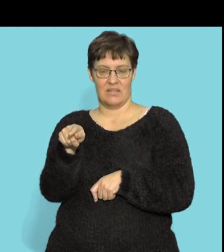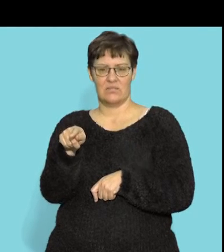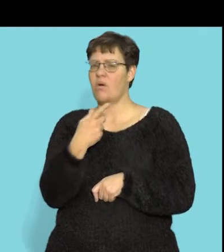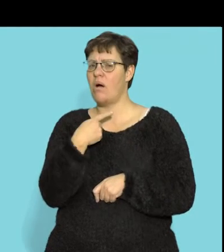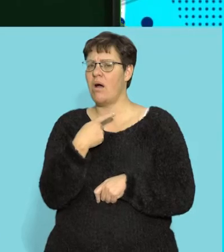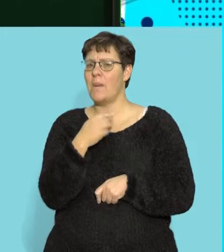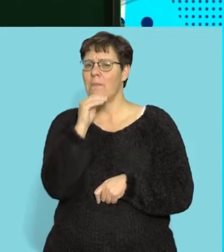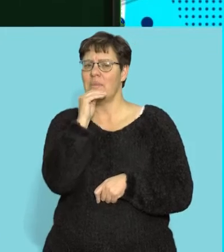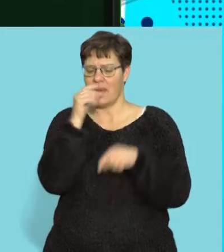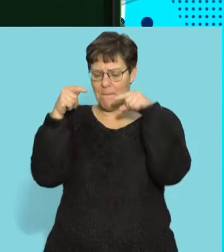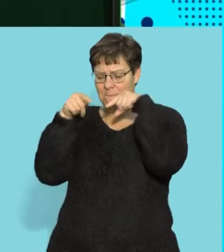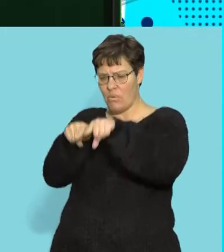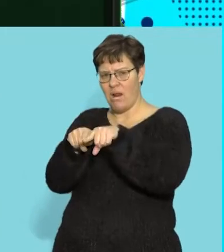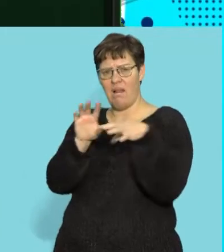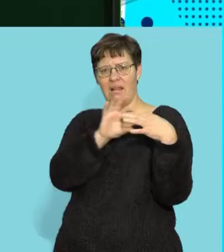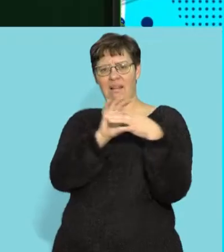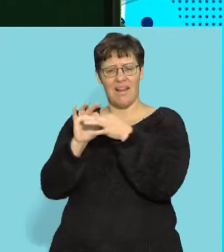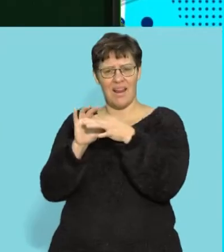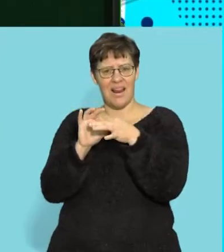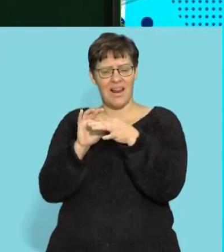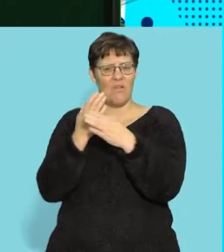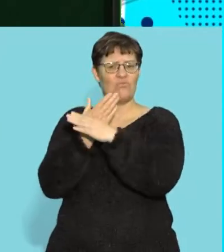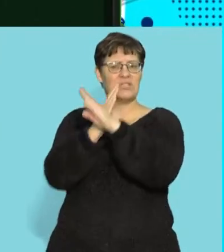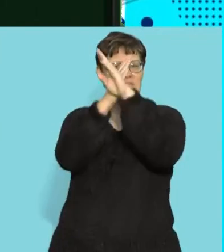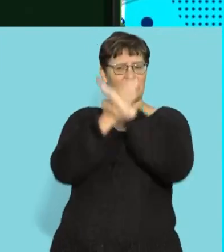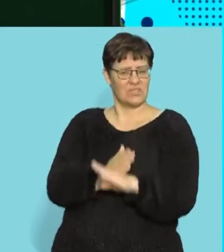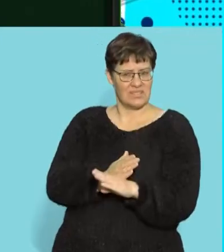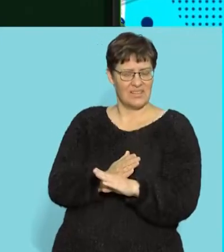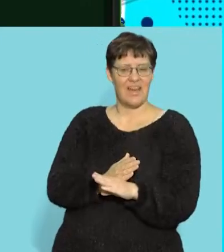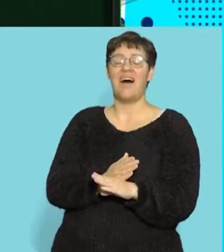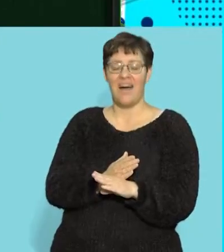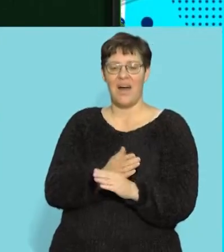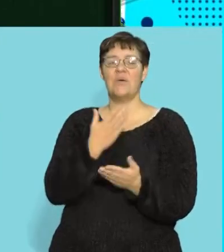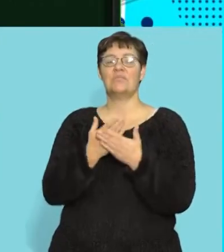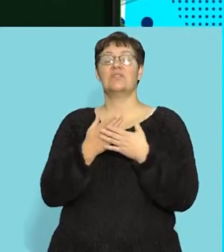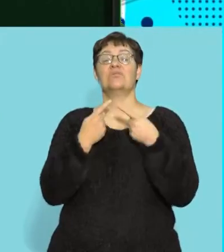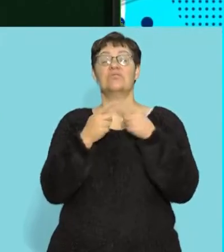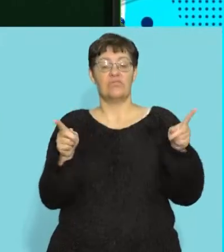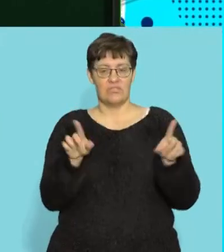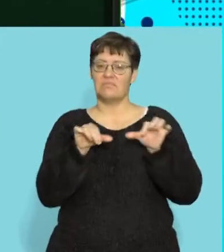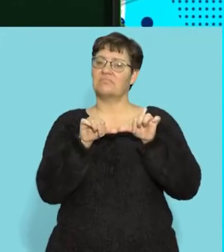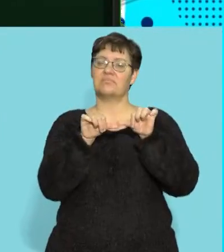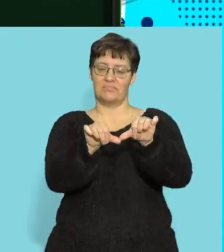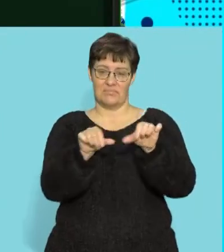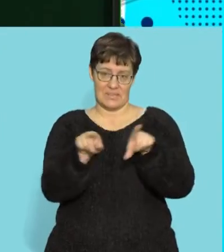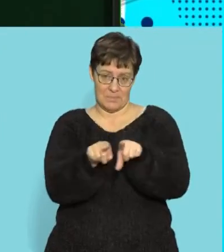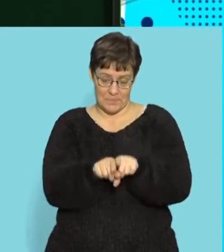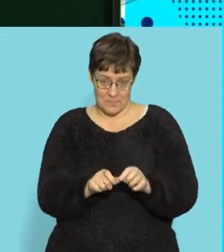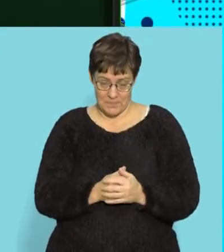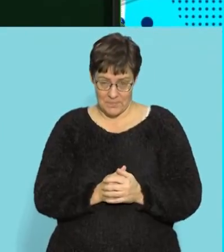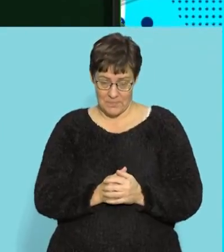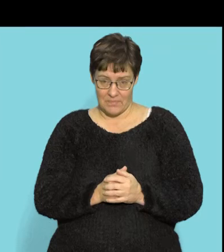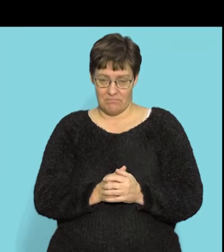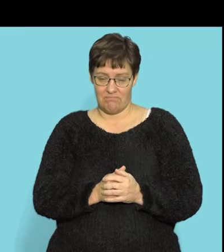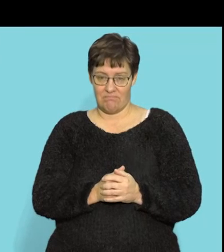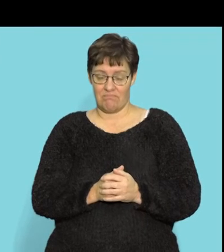And exactly what do we know about a parallel combination of resistors in a circuit? That the potential difference remains constant. In